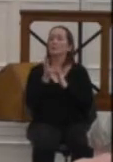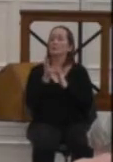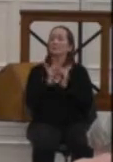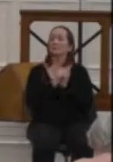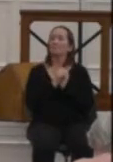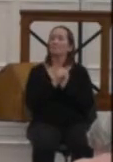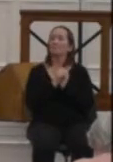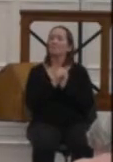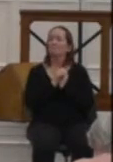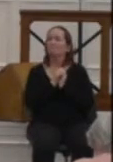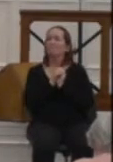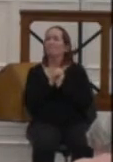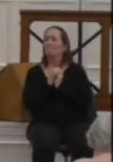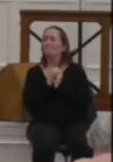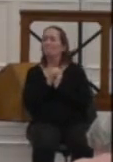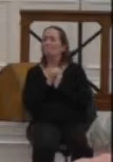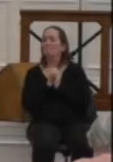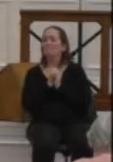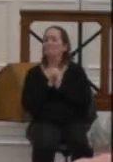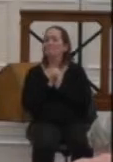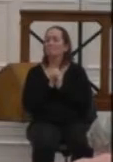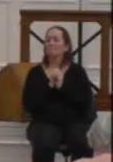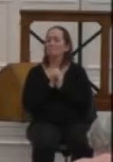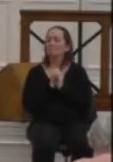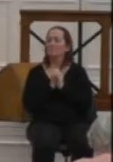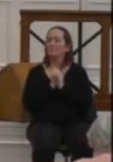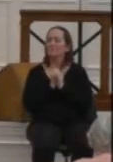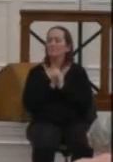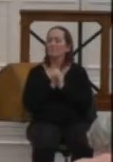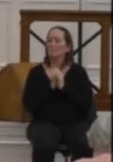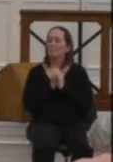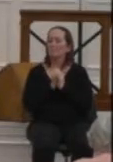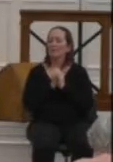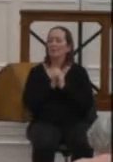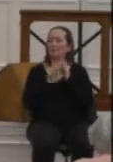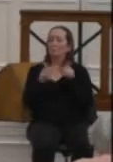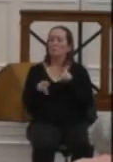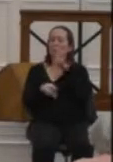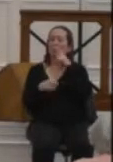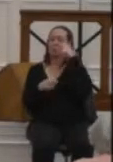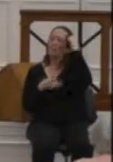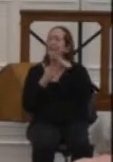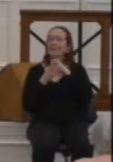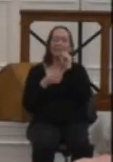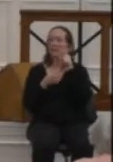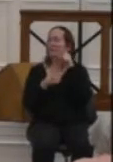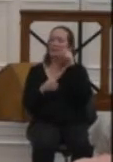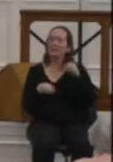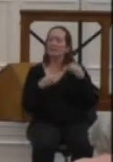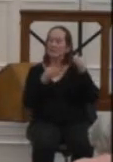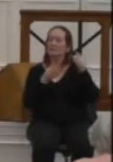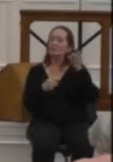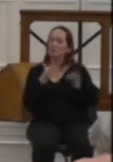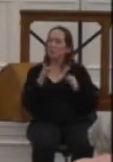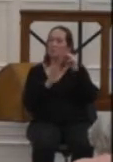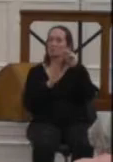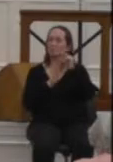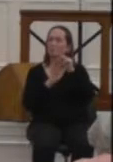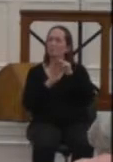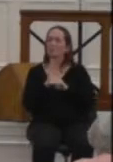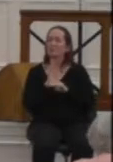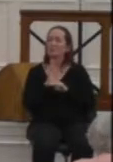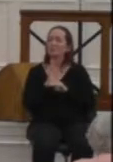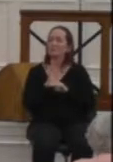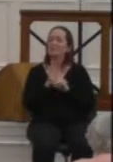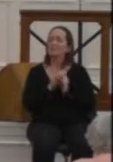already been judged, because he did not believe in the name of the only begotten Son of God. When you are